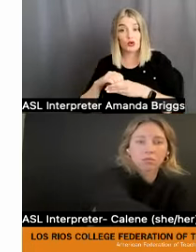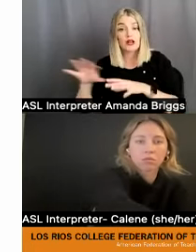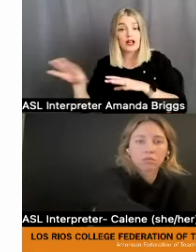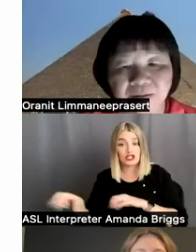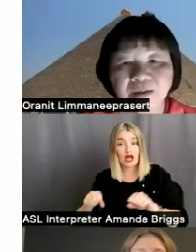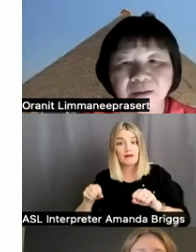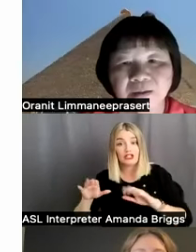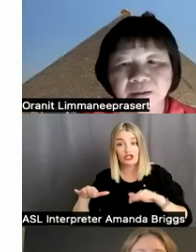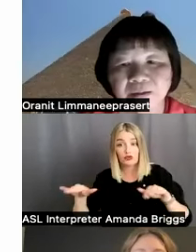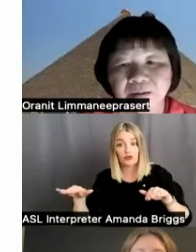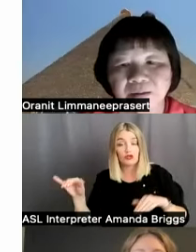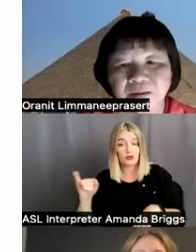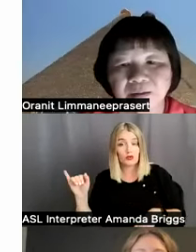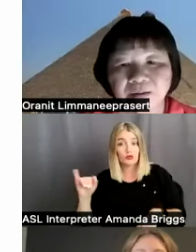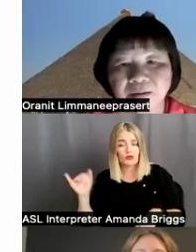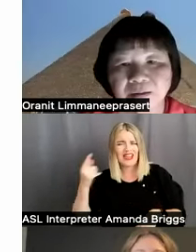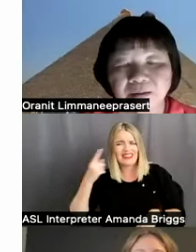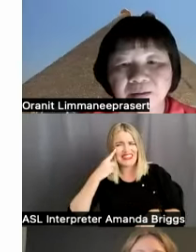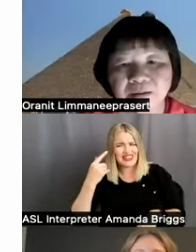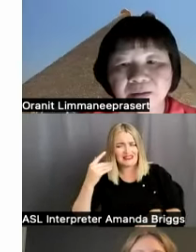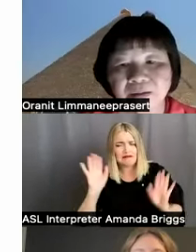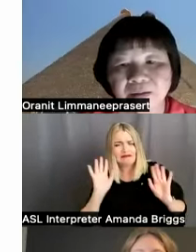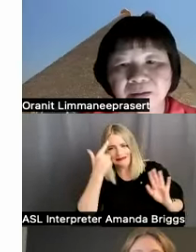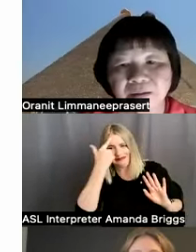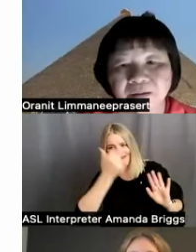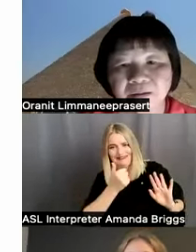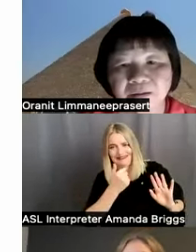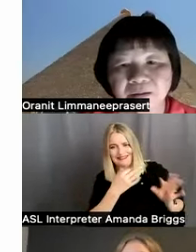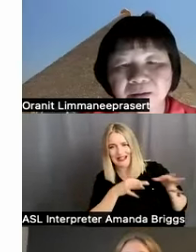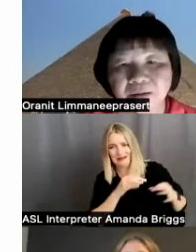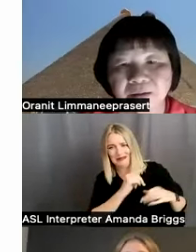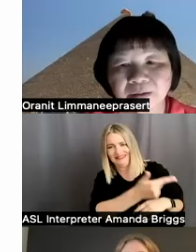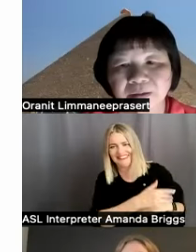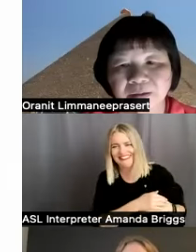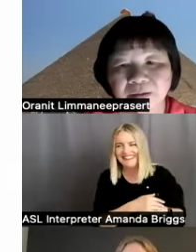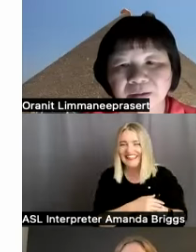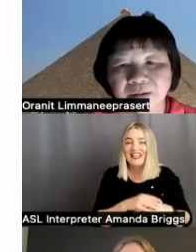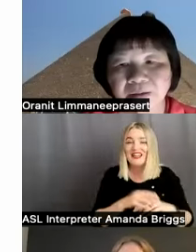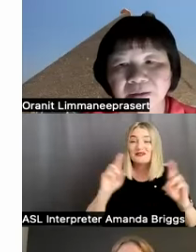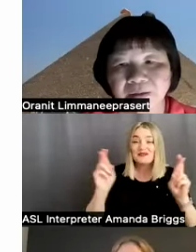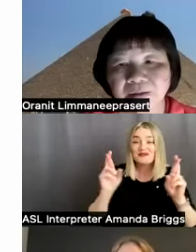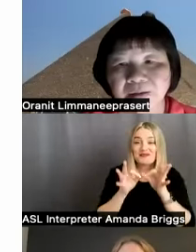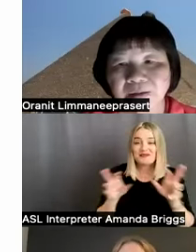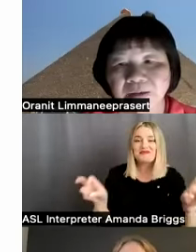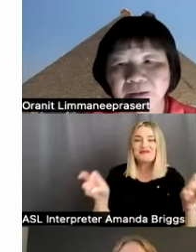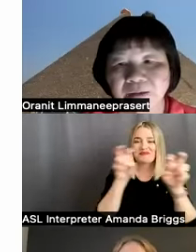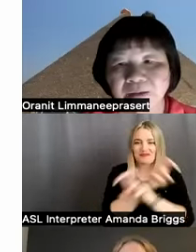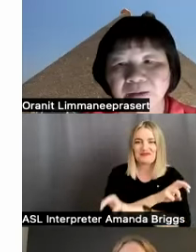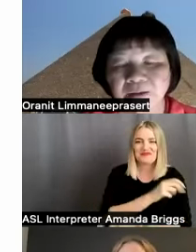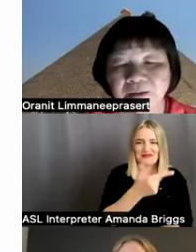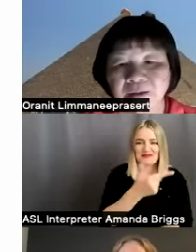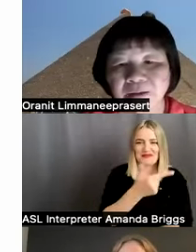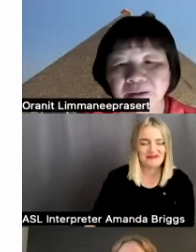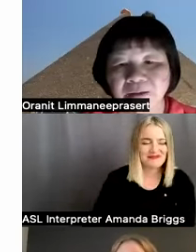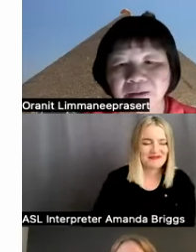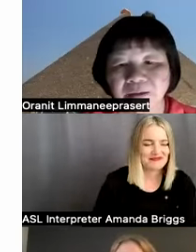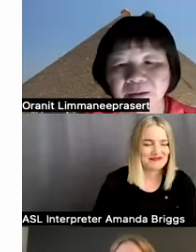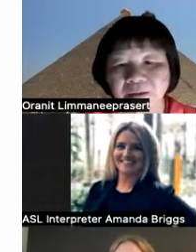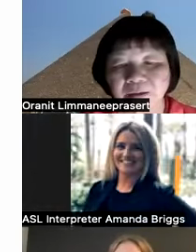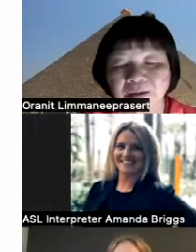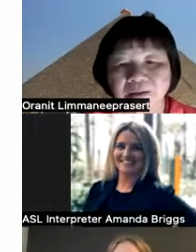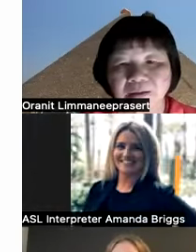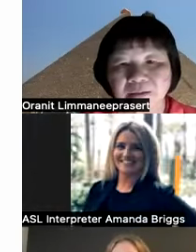their, I think. Anyway, I'll leave it to Michael, you. Michael, if you're able to cut and paste that over. Yeah. Actually, cutting and pasting is a bit of a pain because there's a